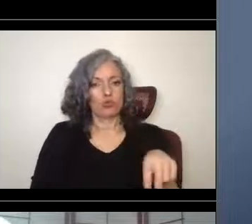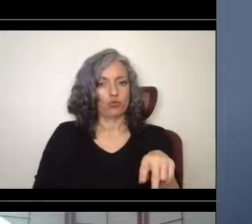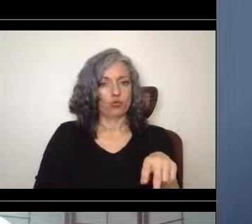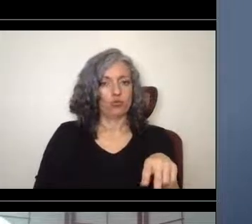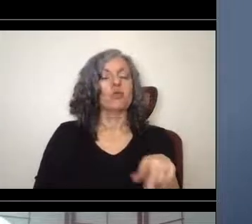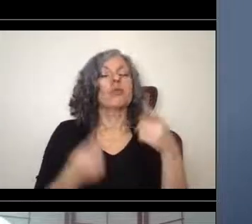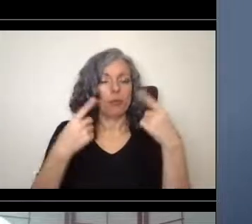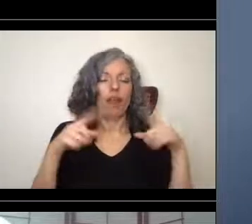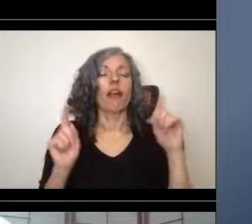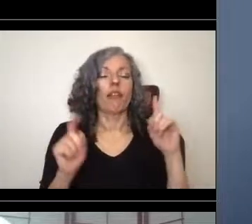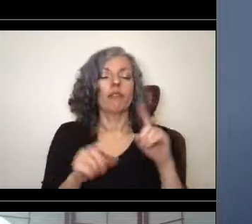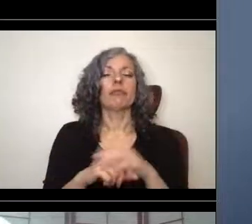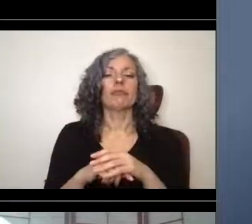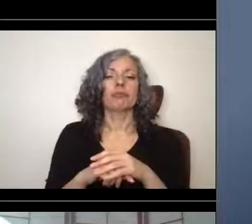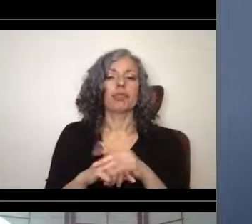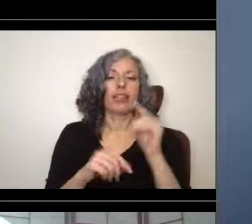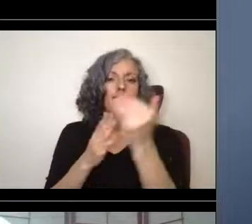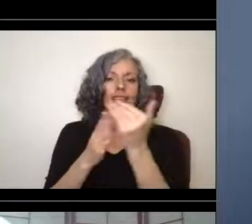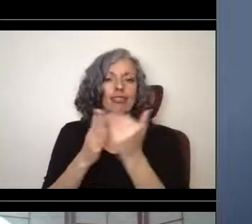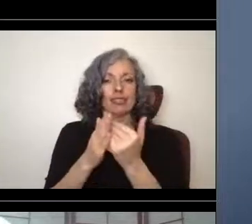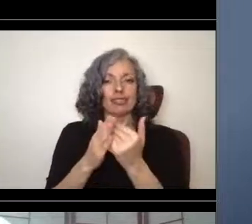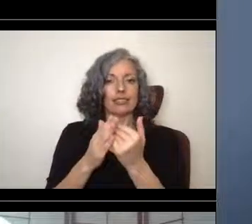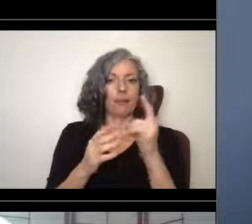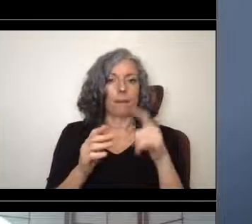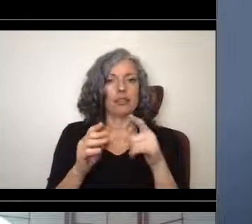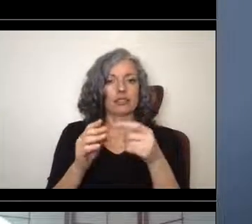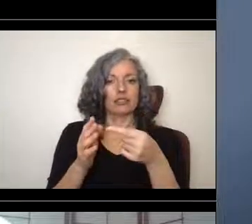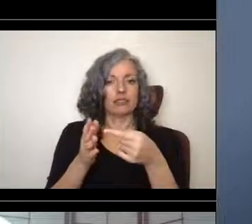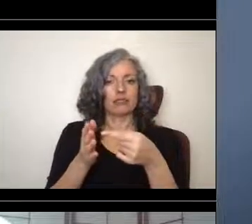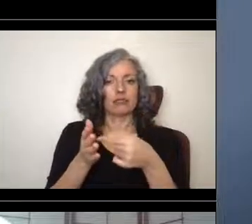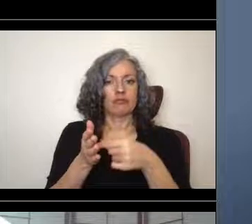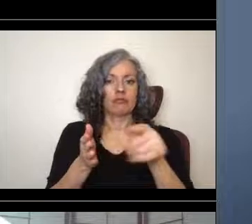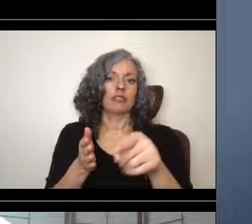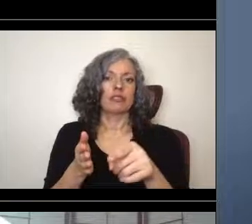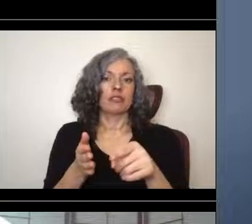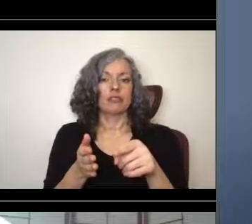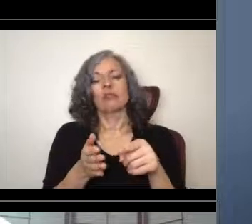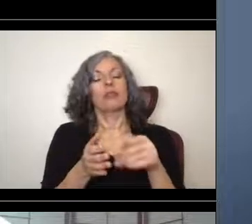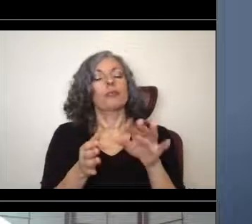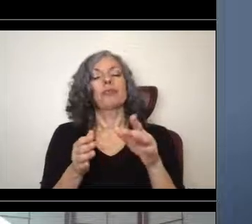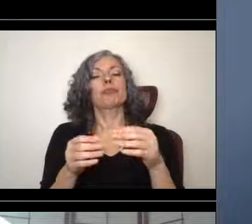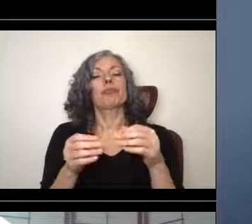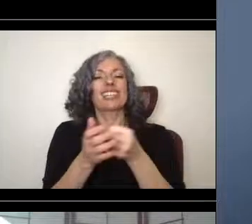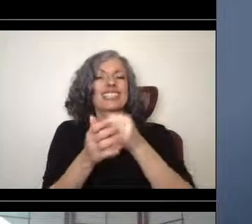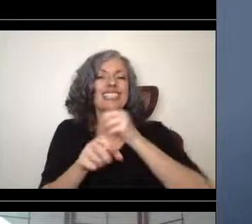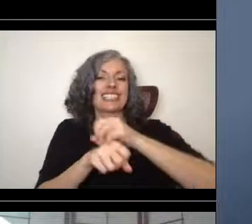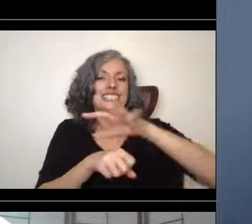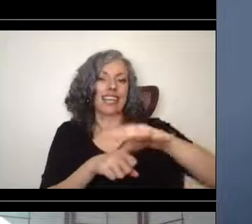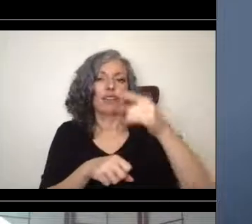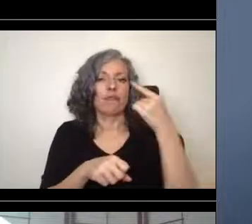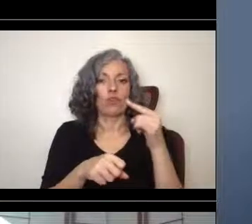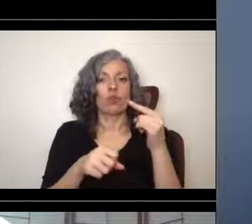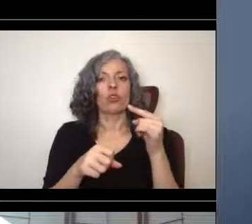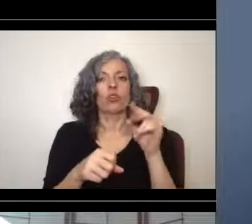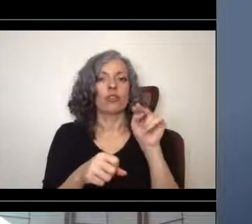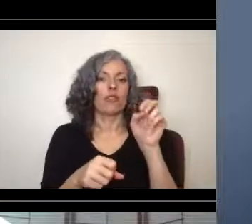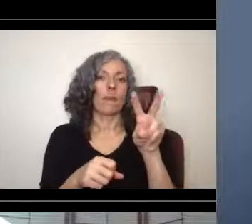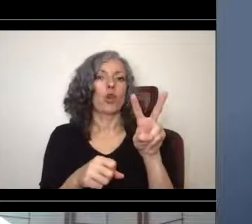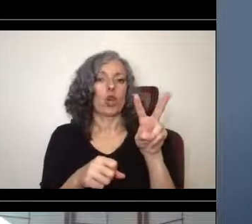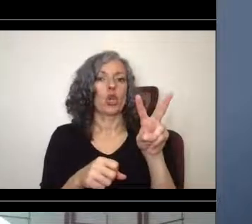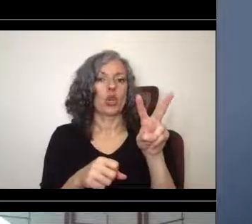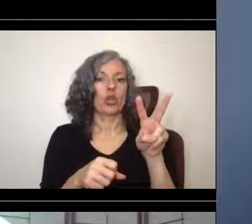October 30th, 2022 and transmit to the State Controller's Office for disbursement by November. With